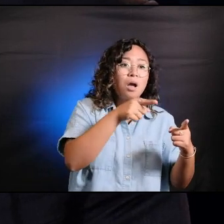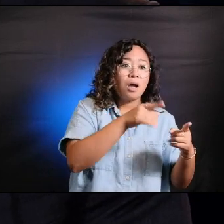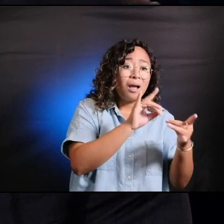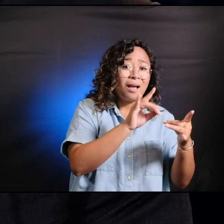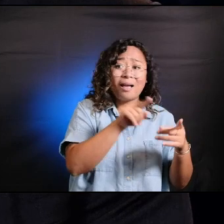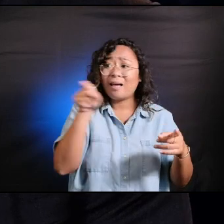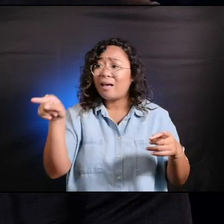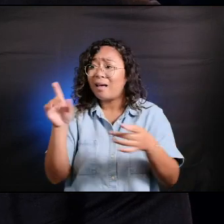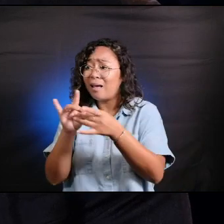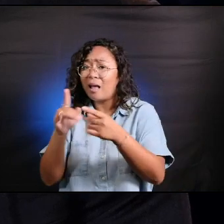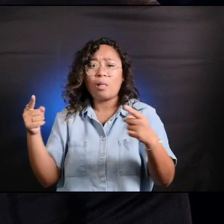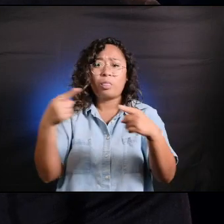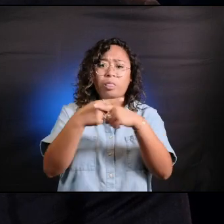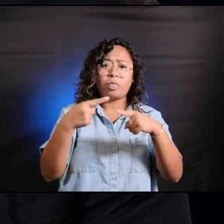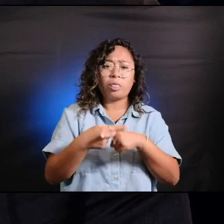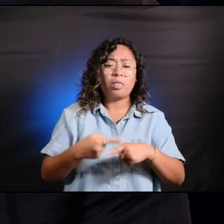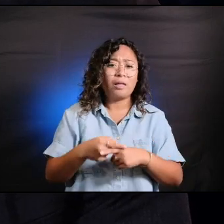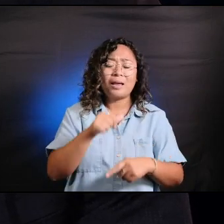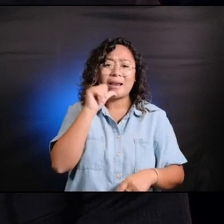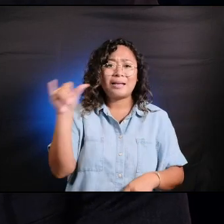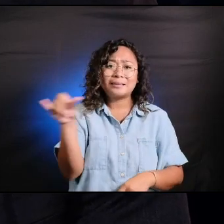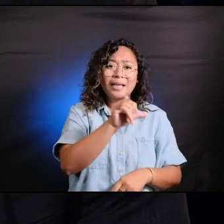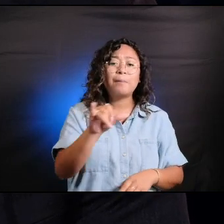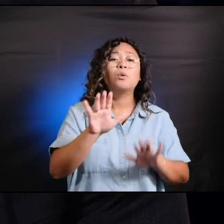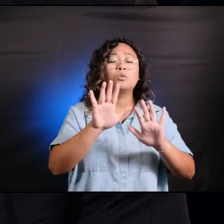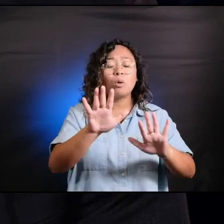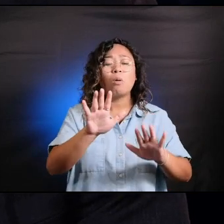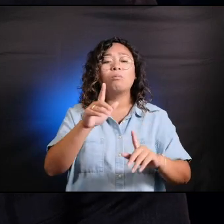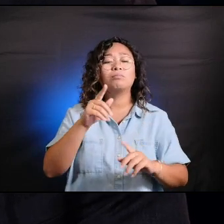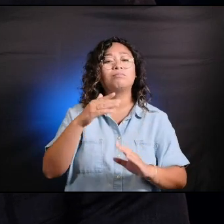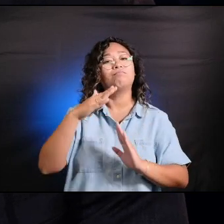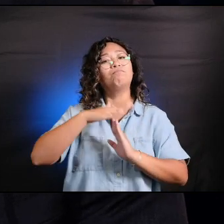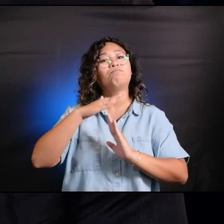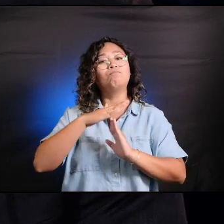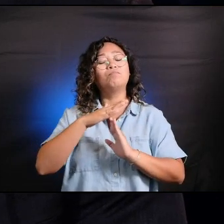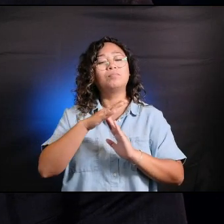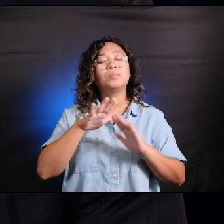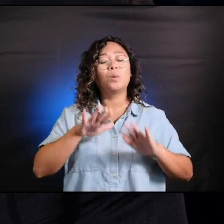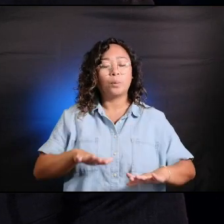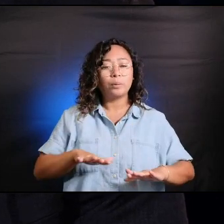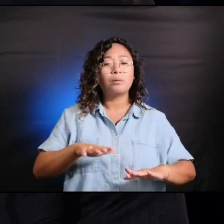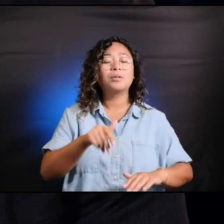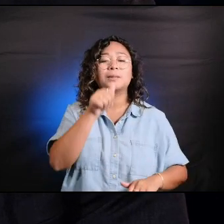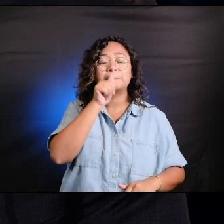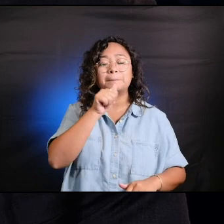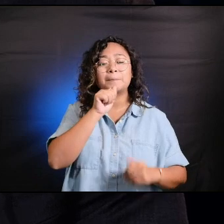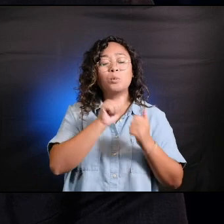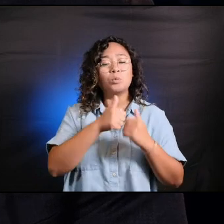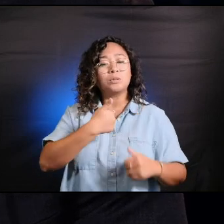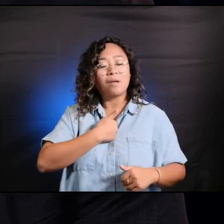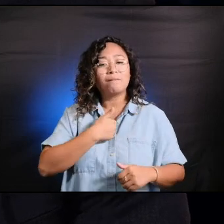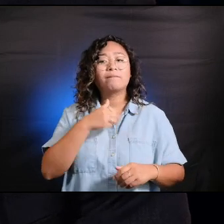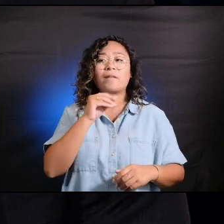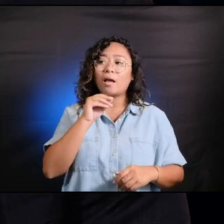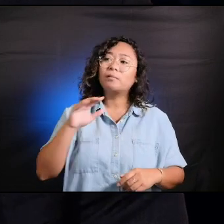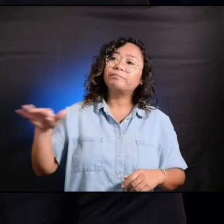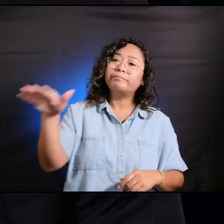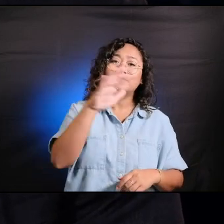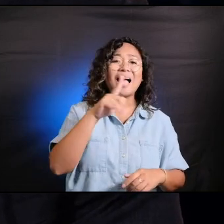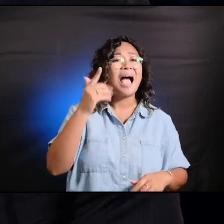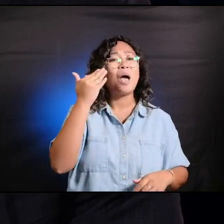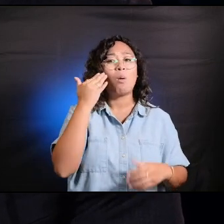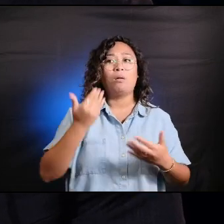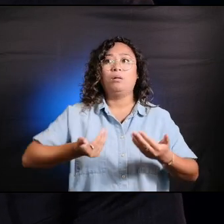you're learning all the time. You know, take a little time out to have a little patience with yourself and with your surroundings. It's a lot,